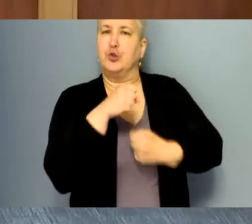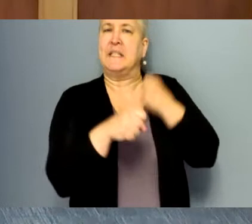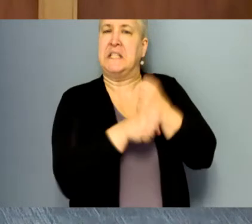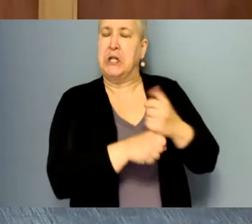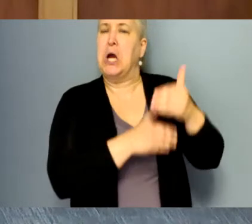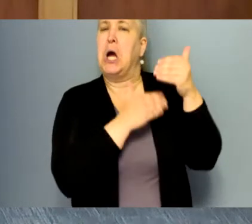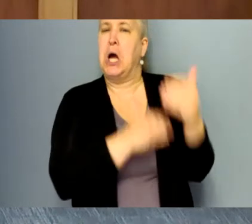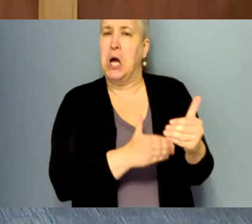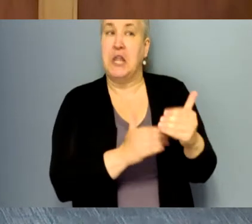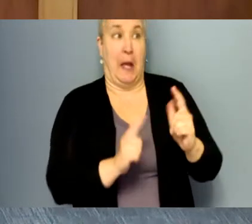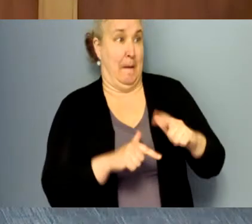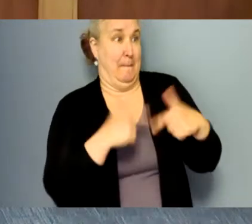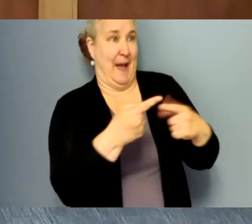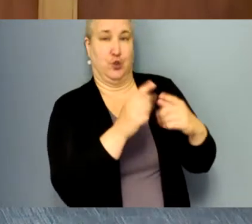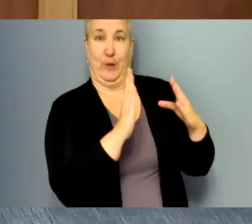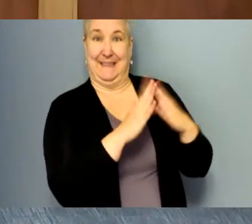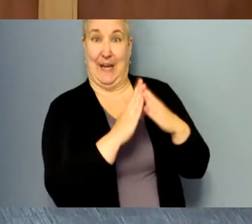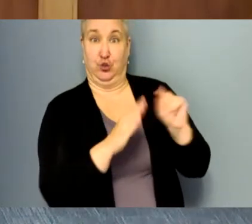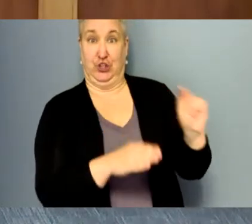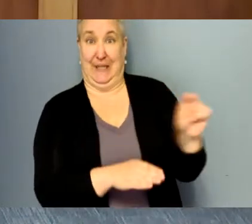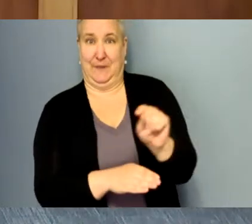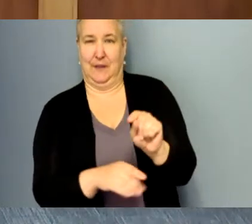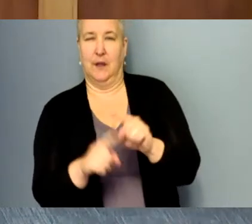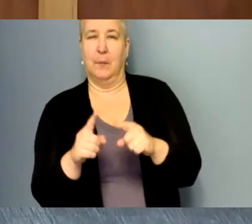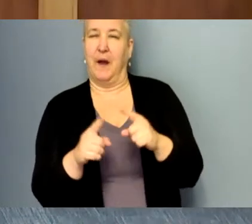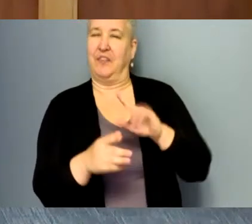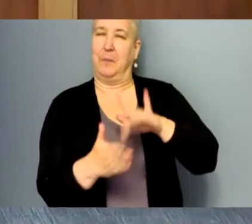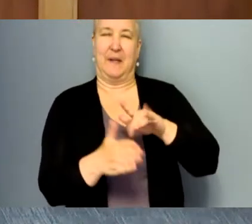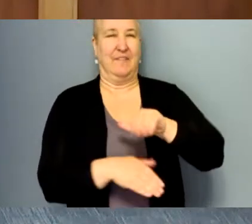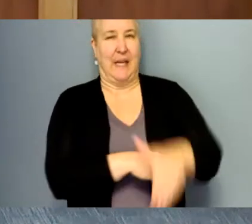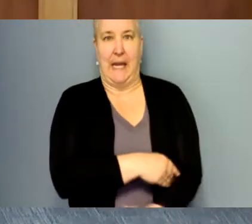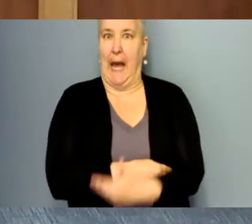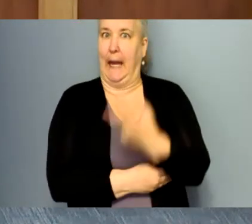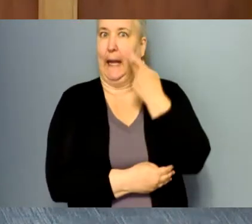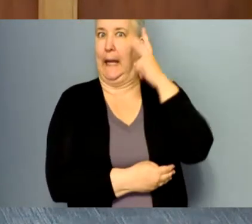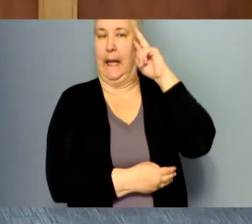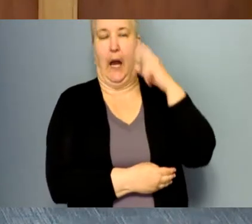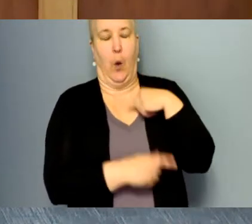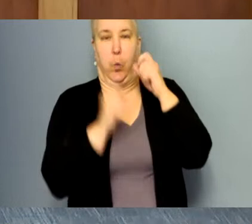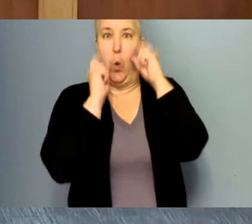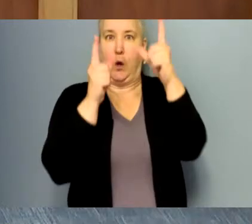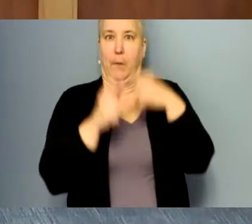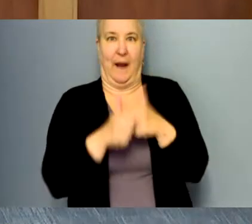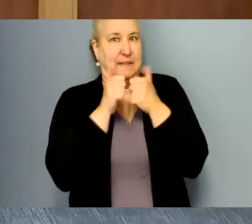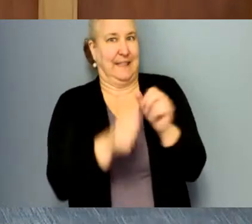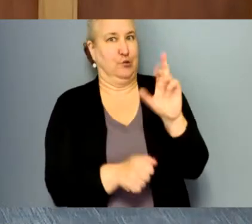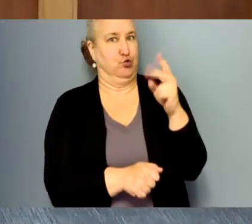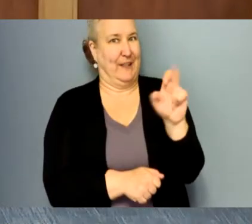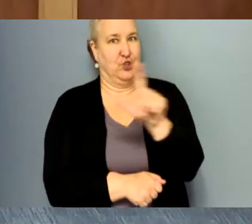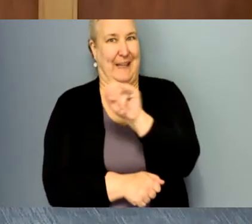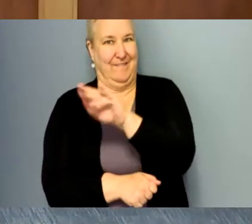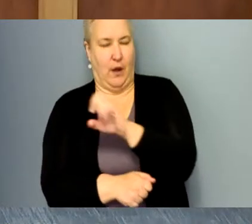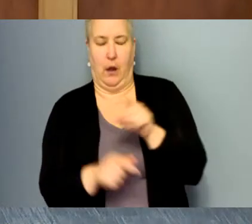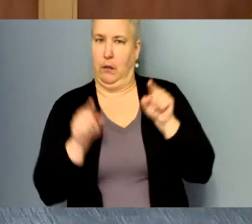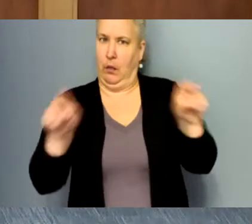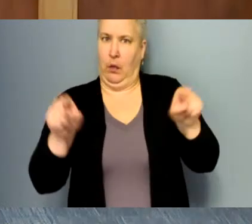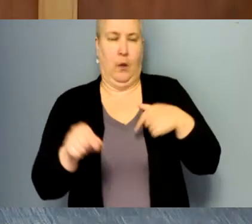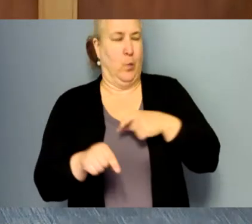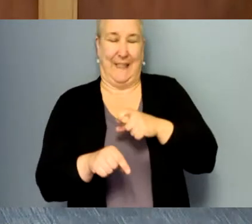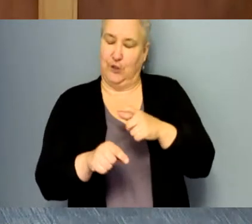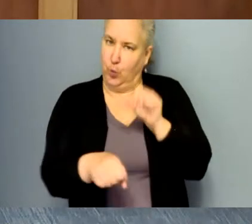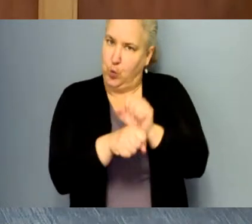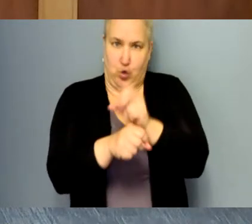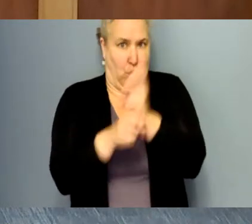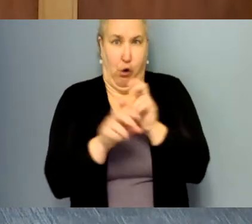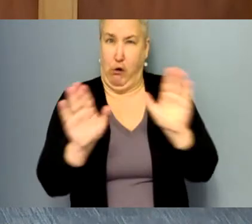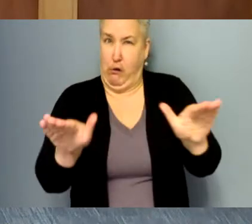turning to you and the townships. But I woke up in the middle of the night the other night and sent a text to Rachel and Yvonne that we got to get working hard because we want to